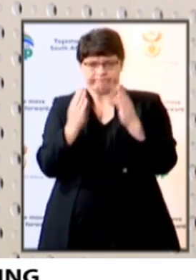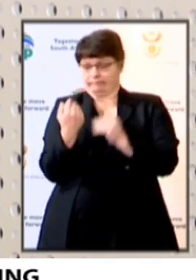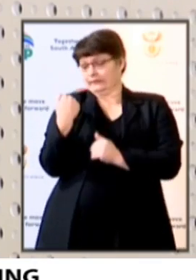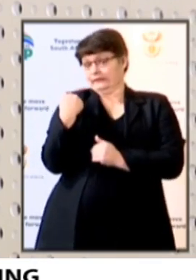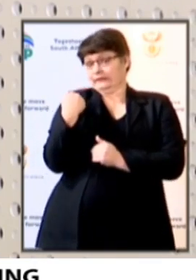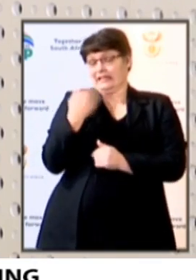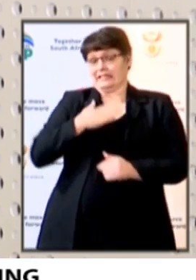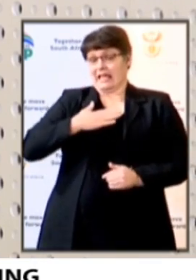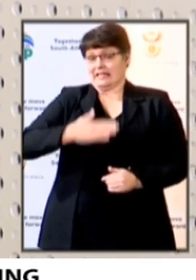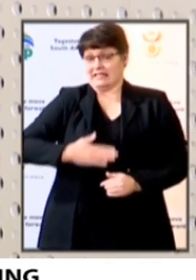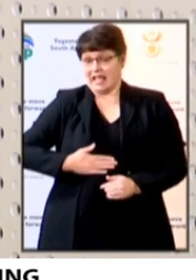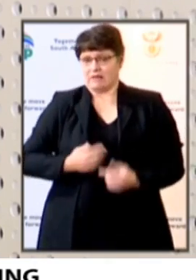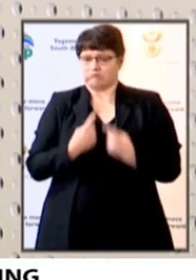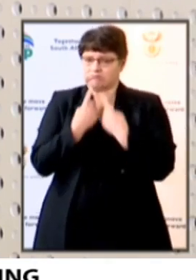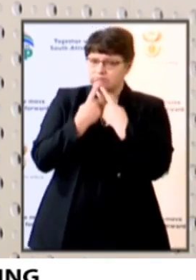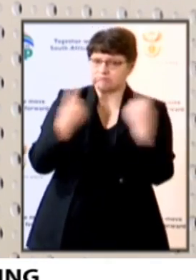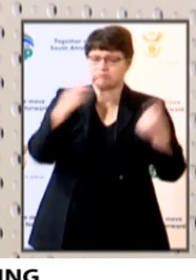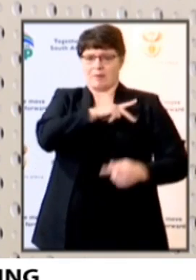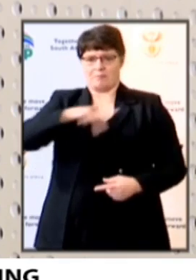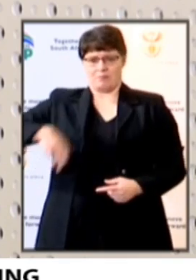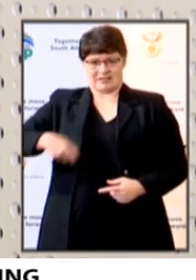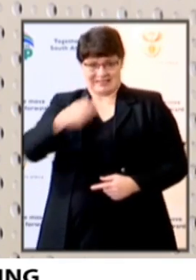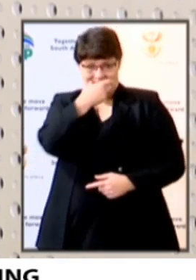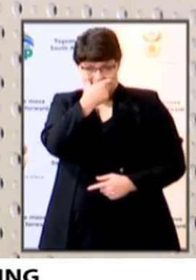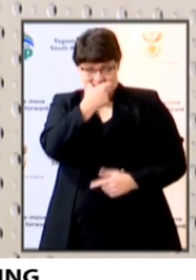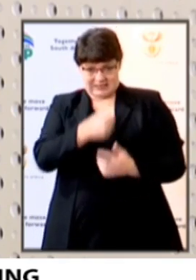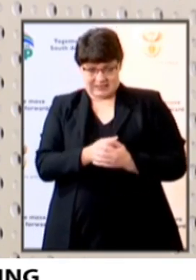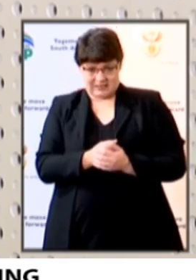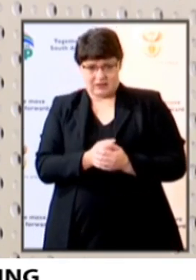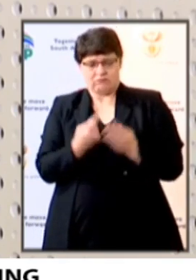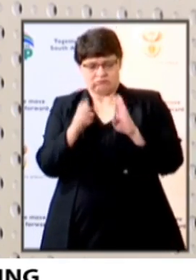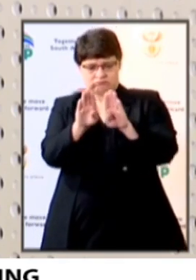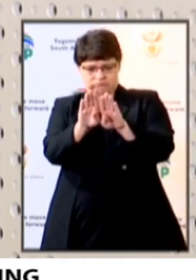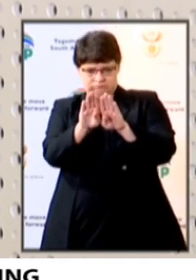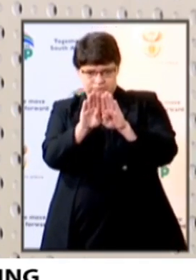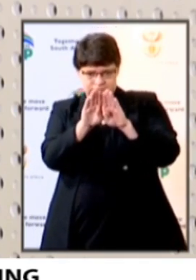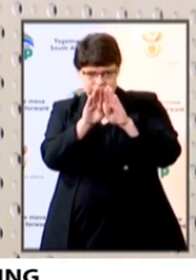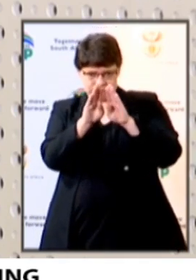announced, that is the country, from